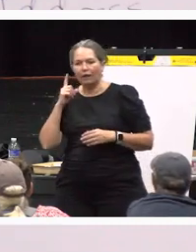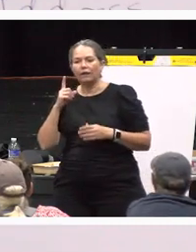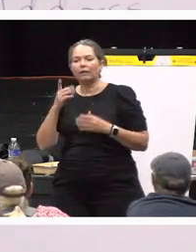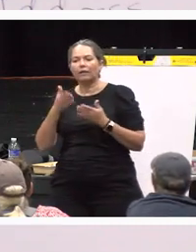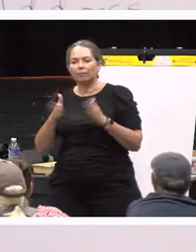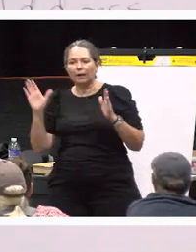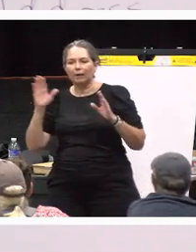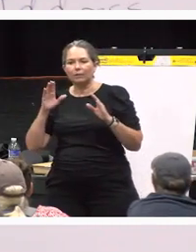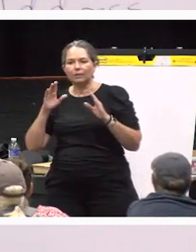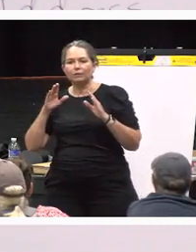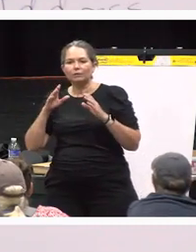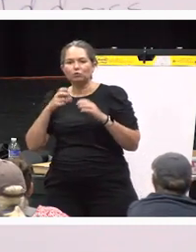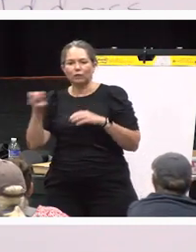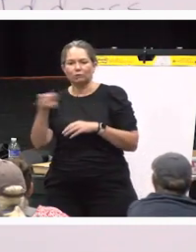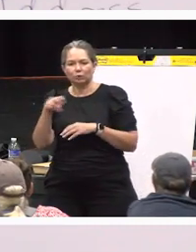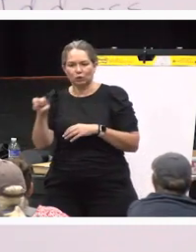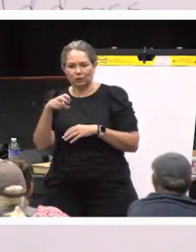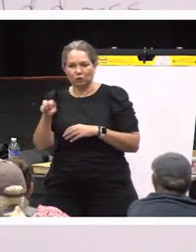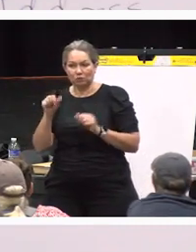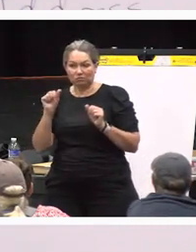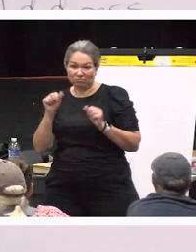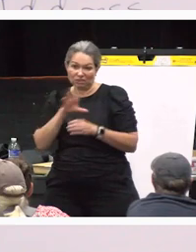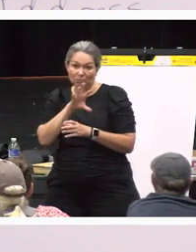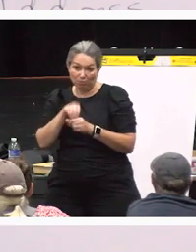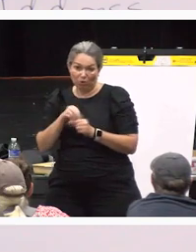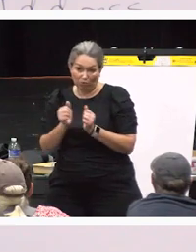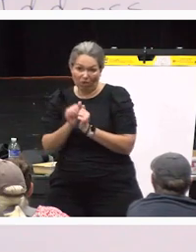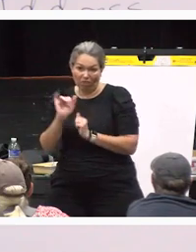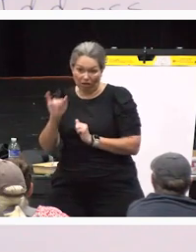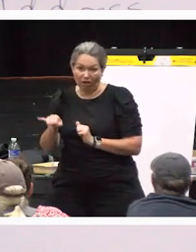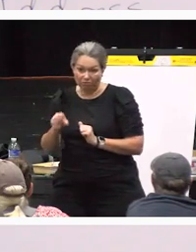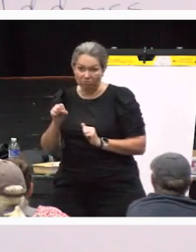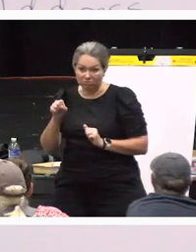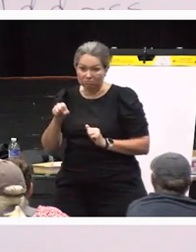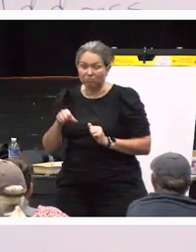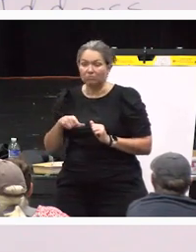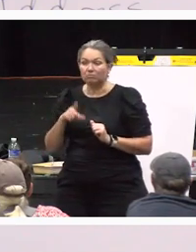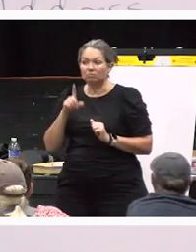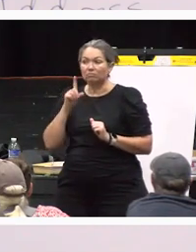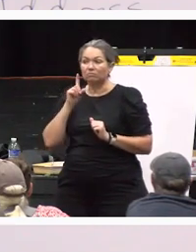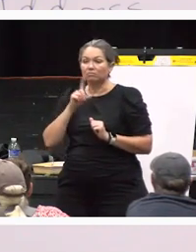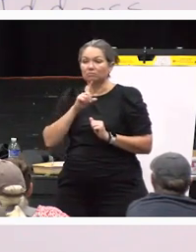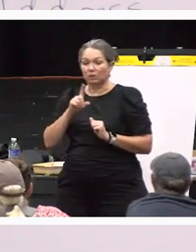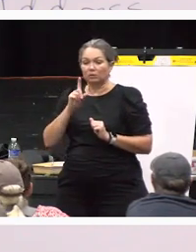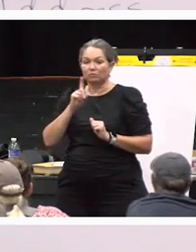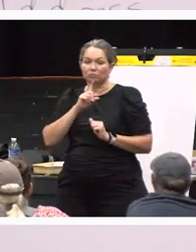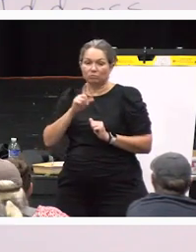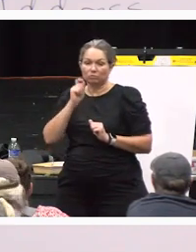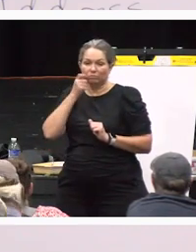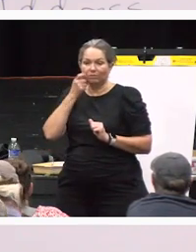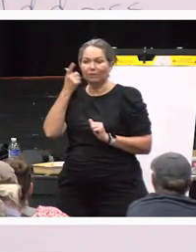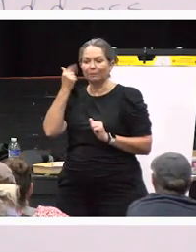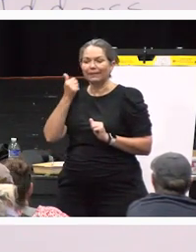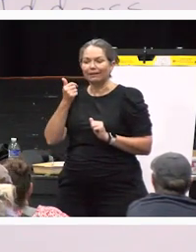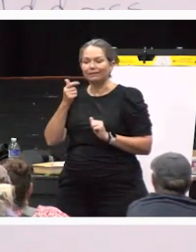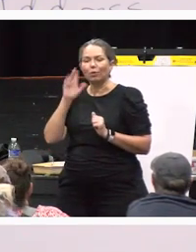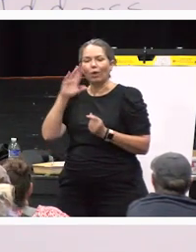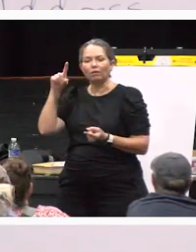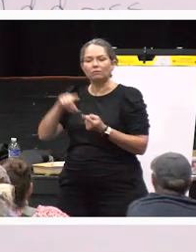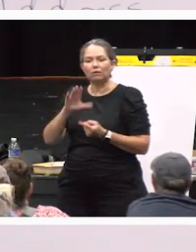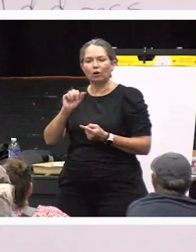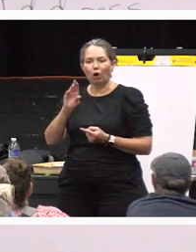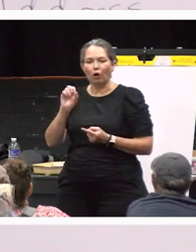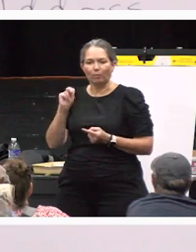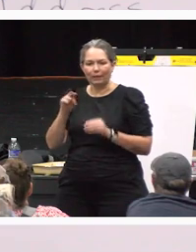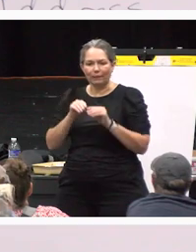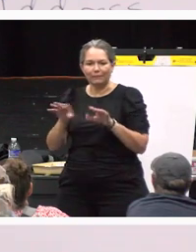transportation and heating systems could play a key role in that, which would be really cool because it takes down carbon emissions a lot